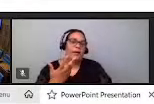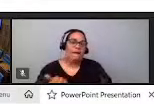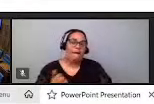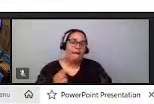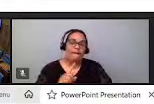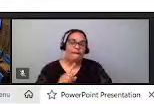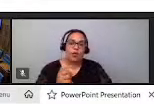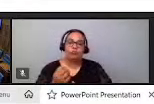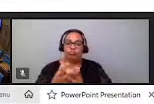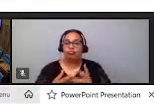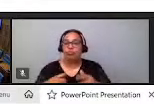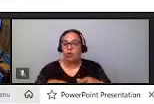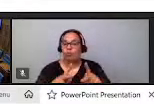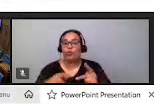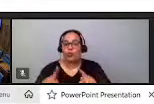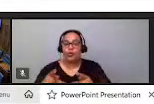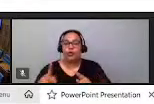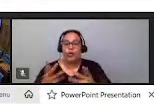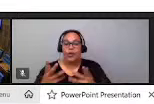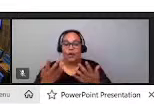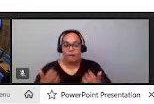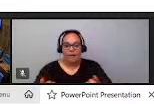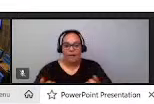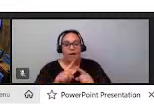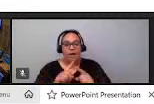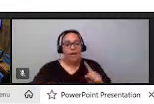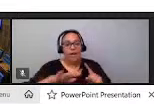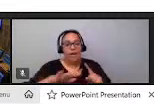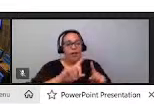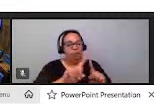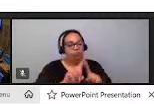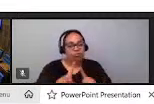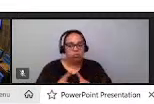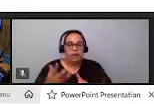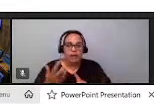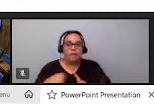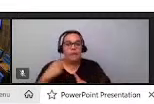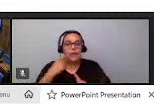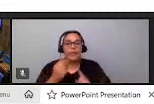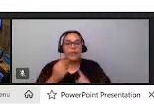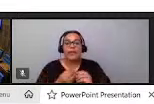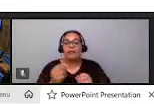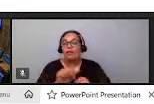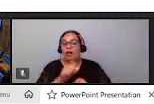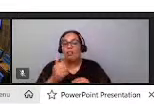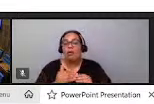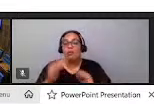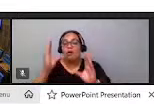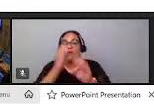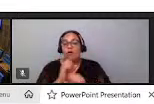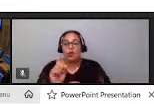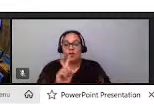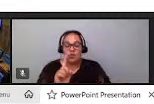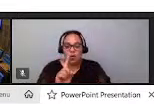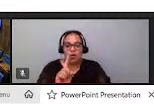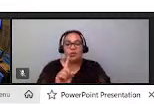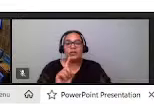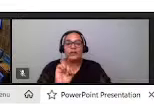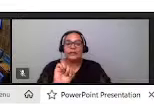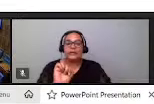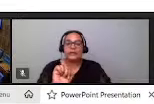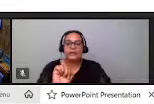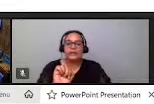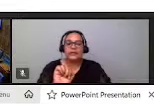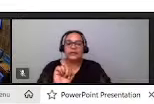a number of opportunities in the different areas um I think the other thing that we mostly focusing on as well is on